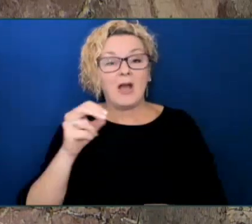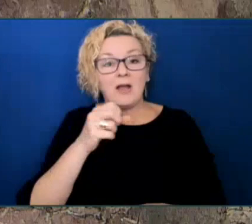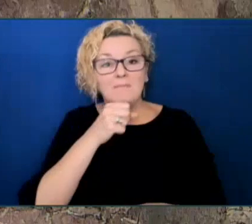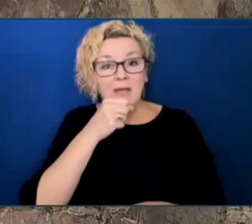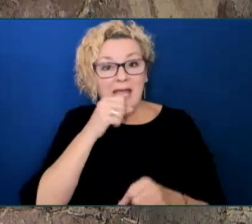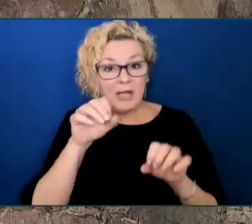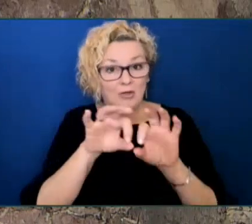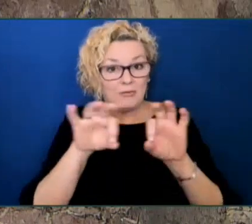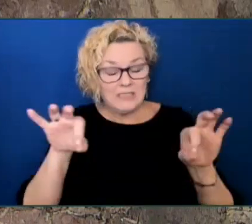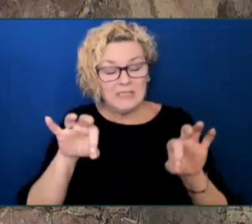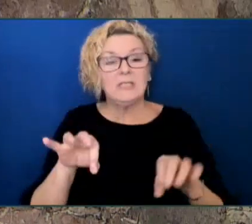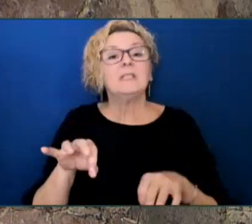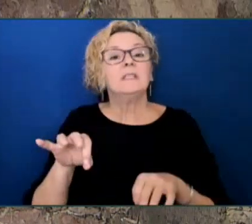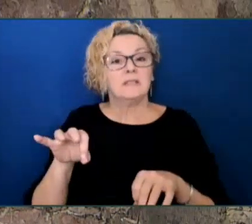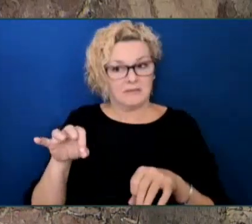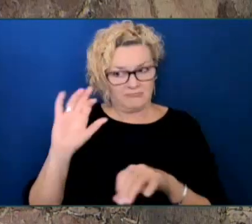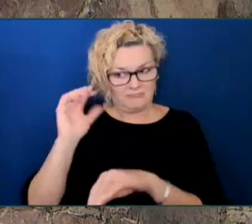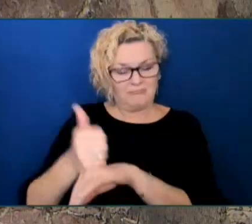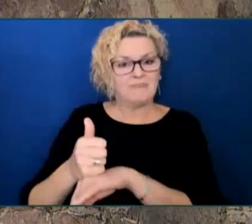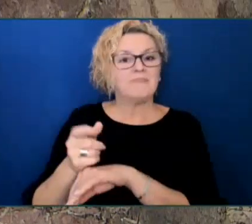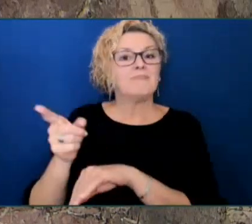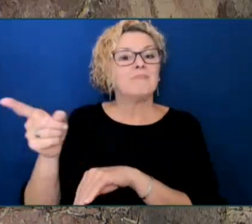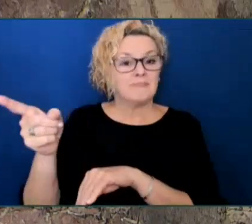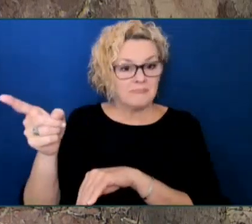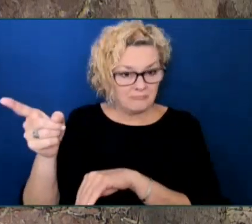over 400 new